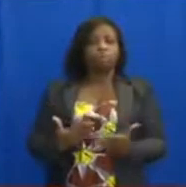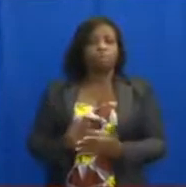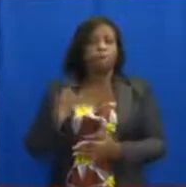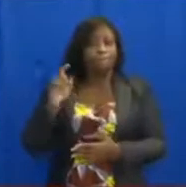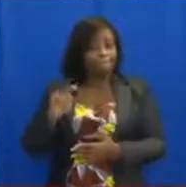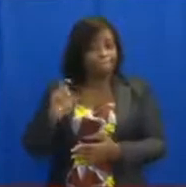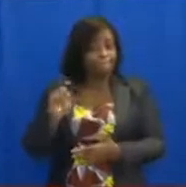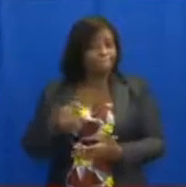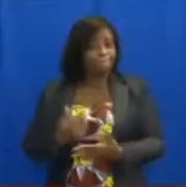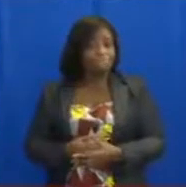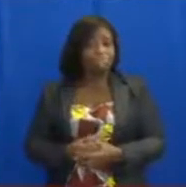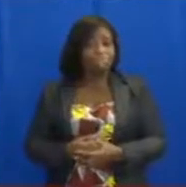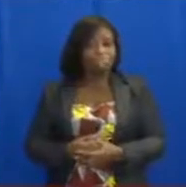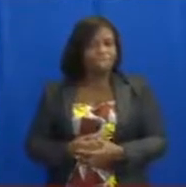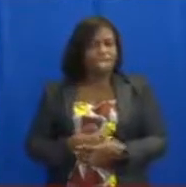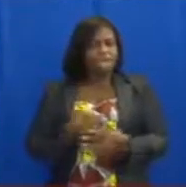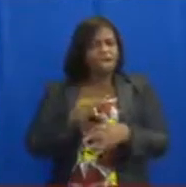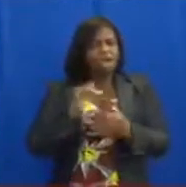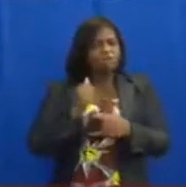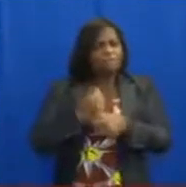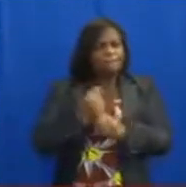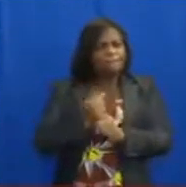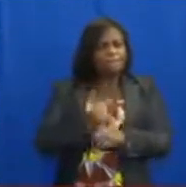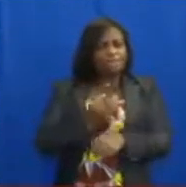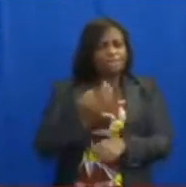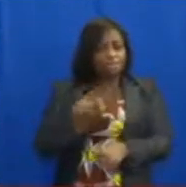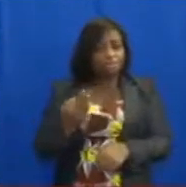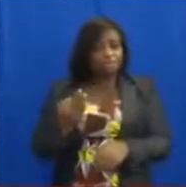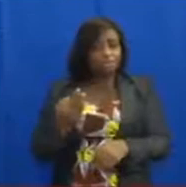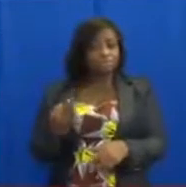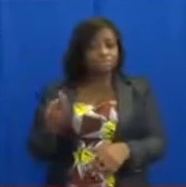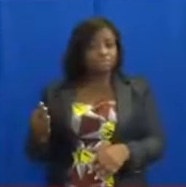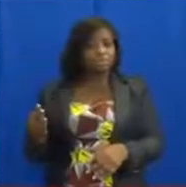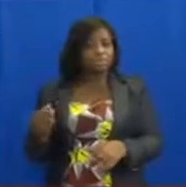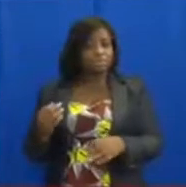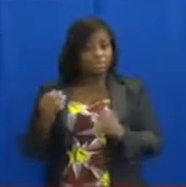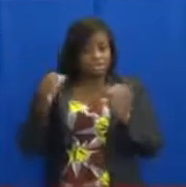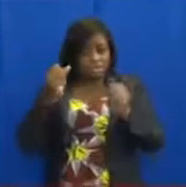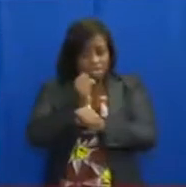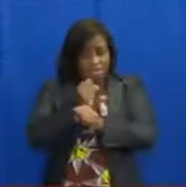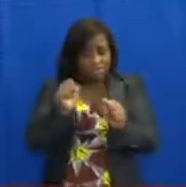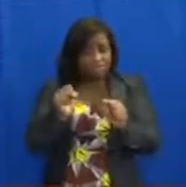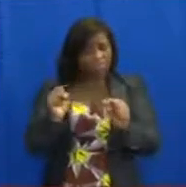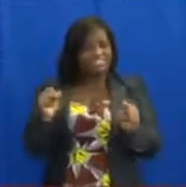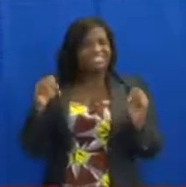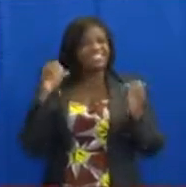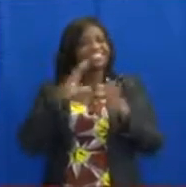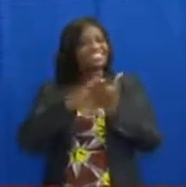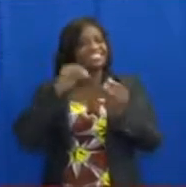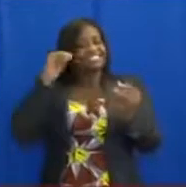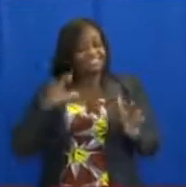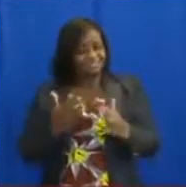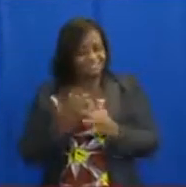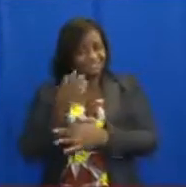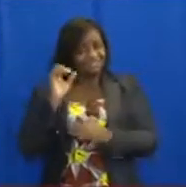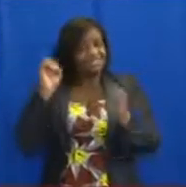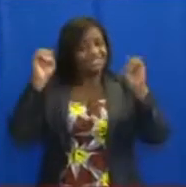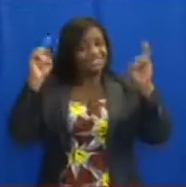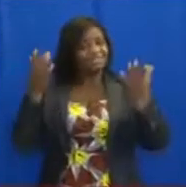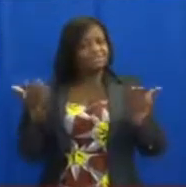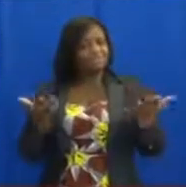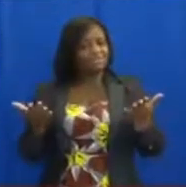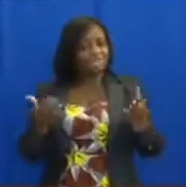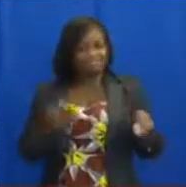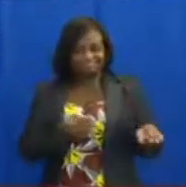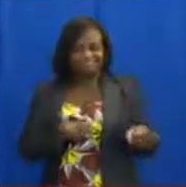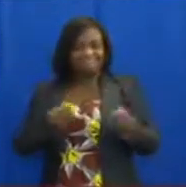school. To facilitate the safety of students, government through the Ministry of Education